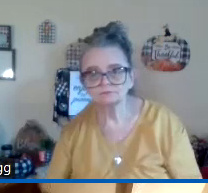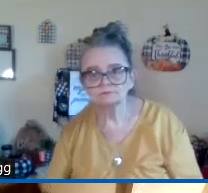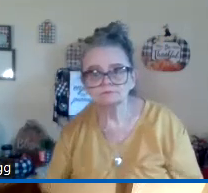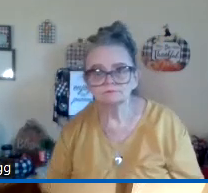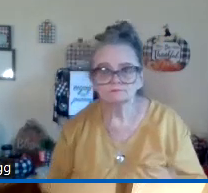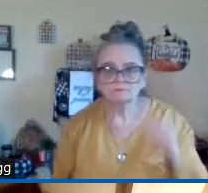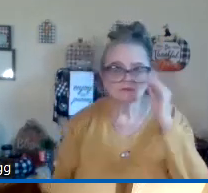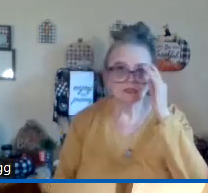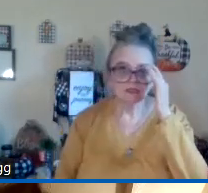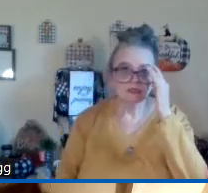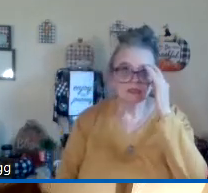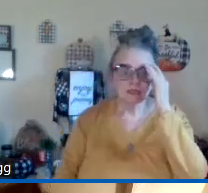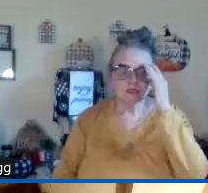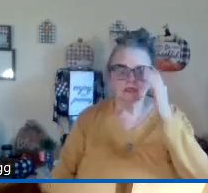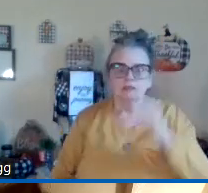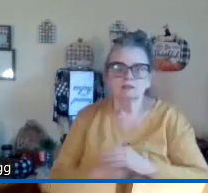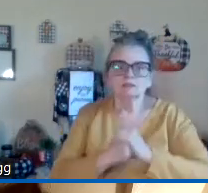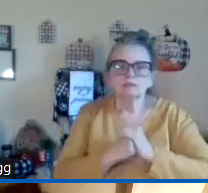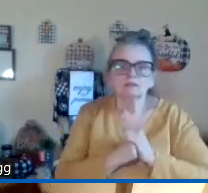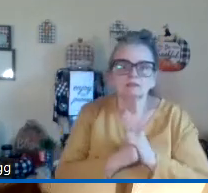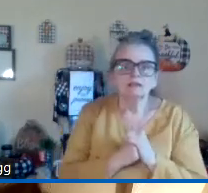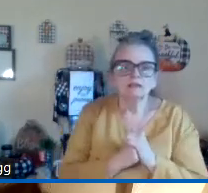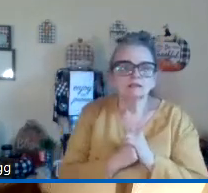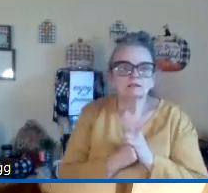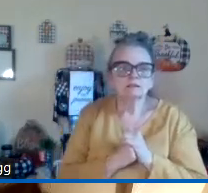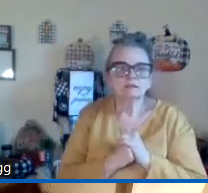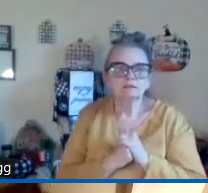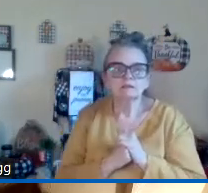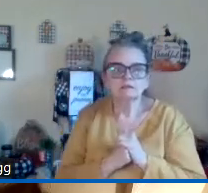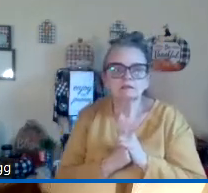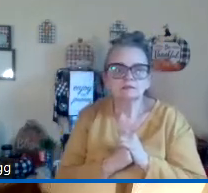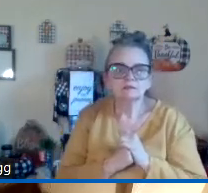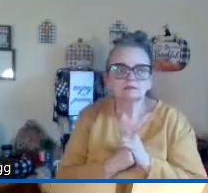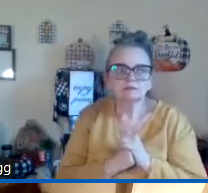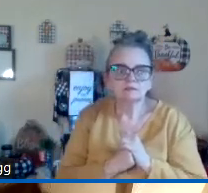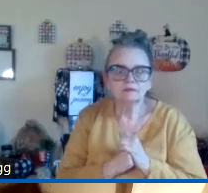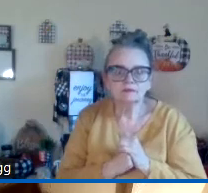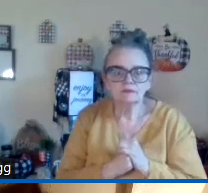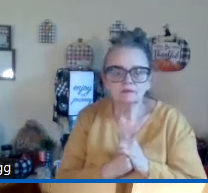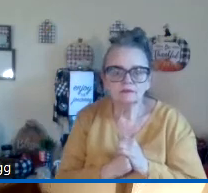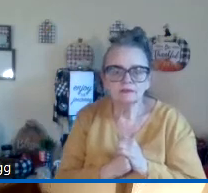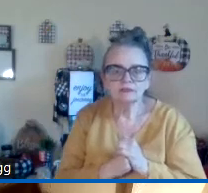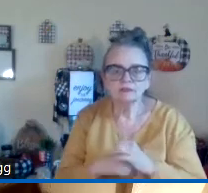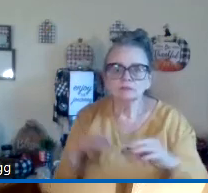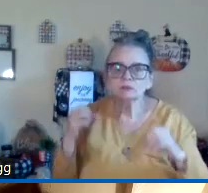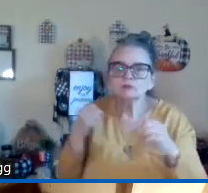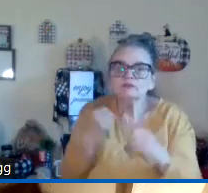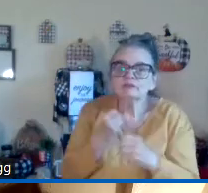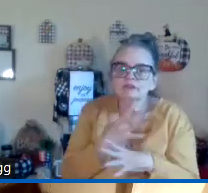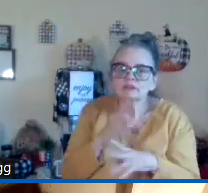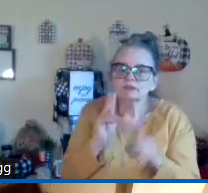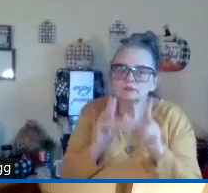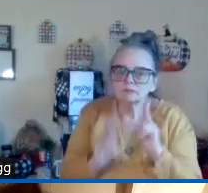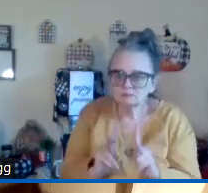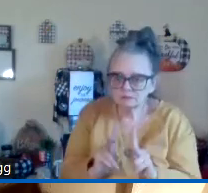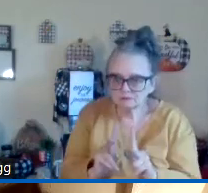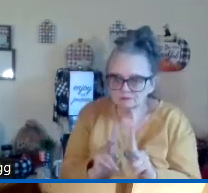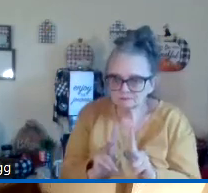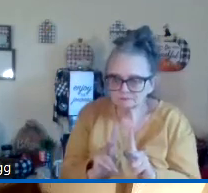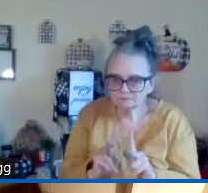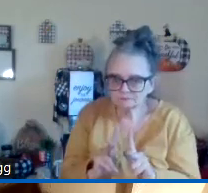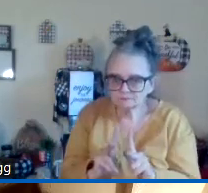Now, we don't need to trust. Well, I just felt it. I knew it. I just followed my own